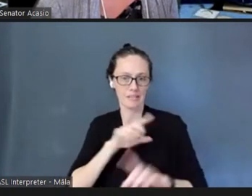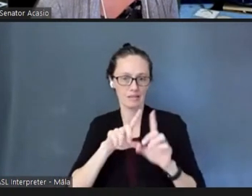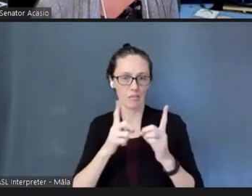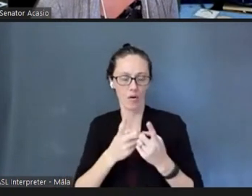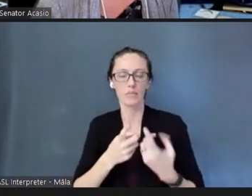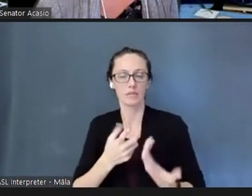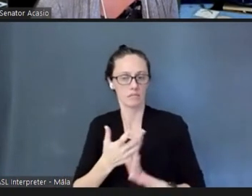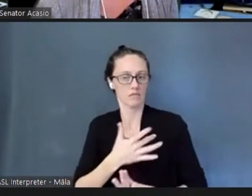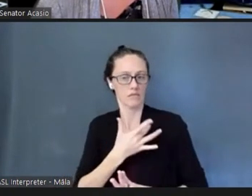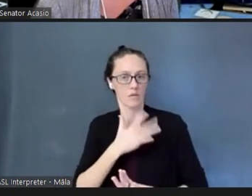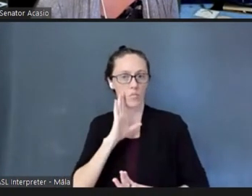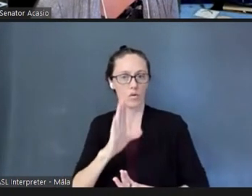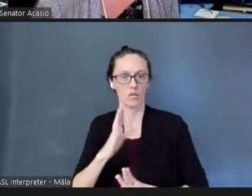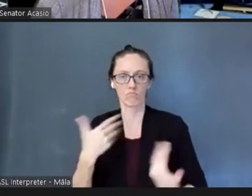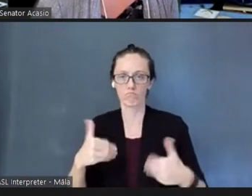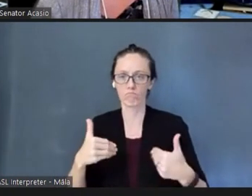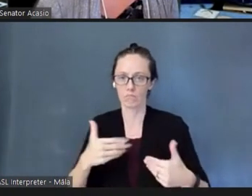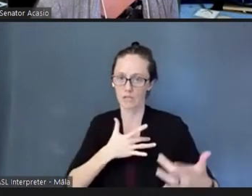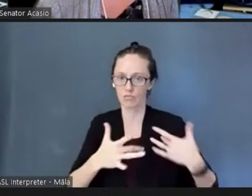concerned about